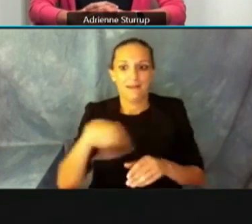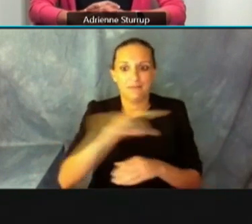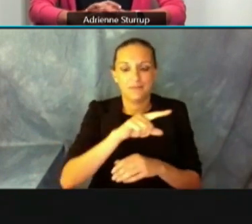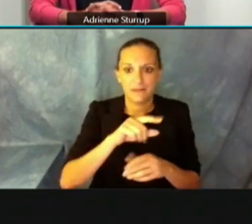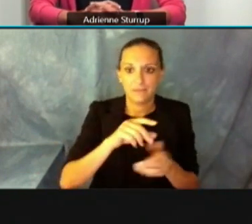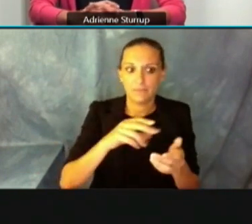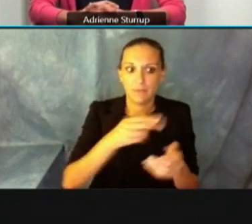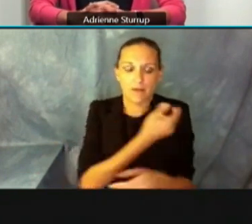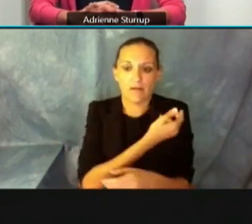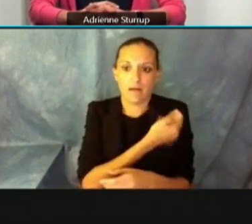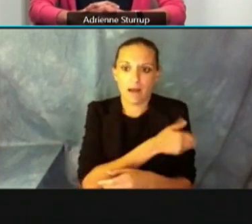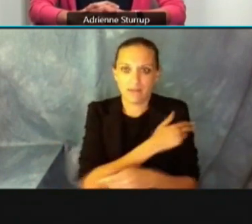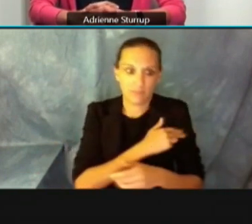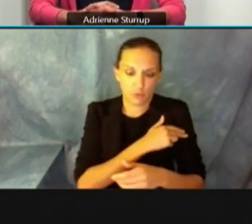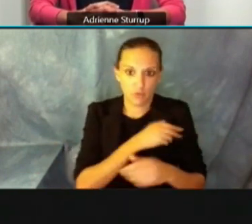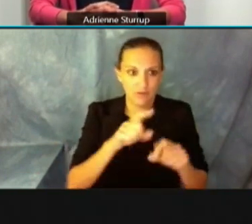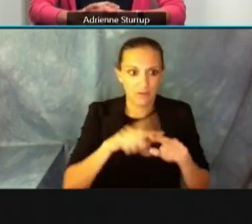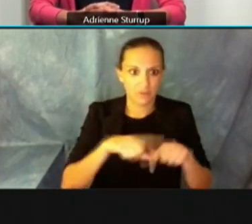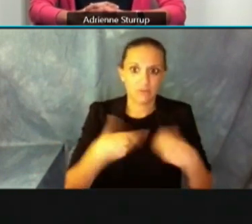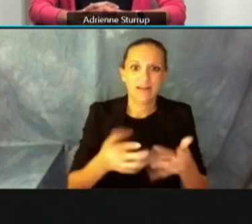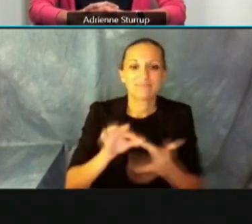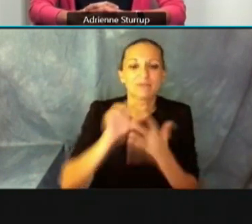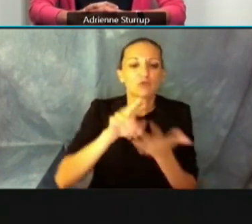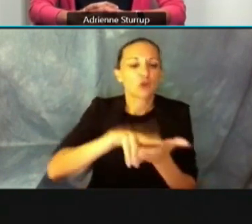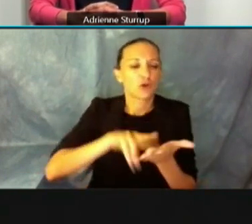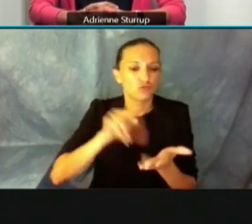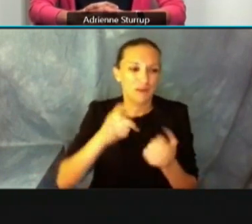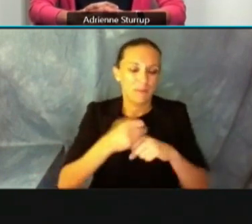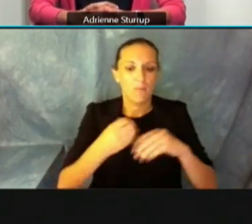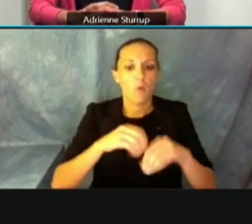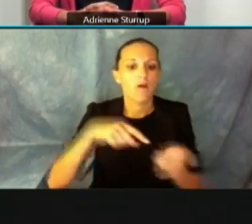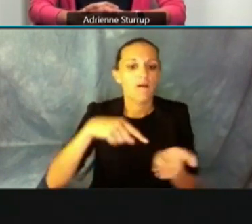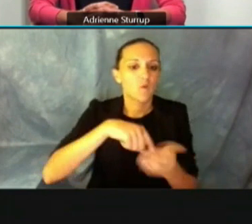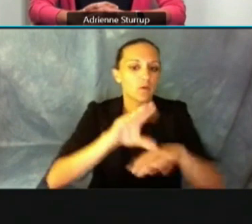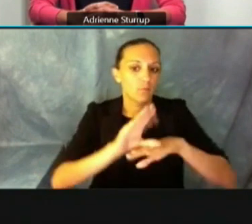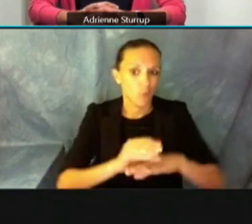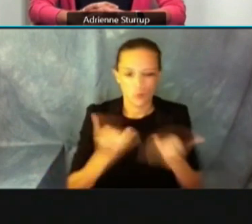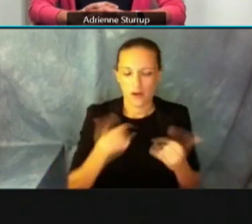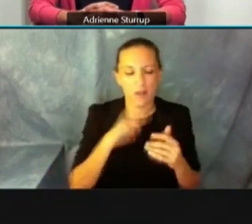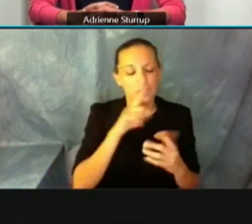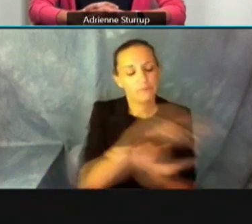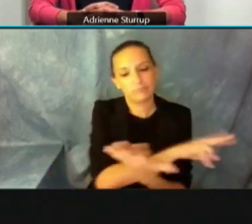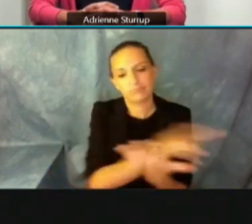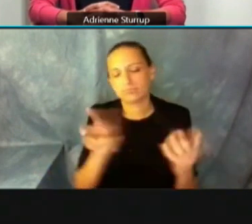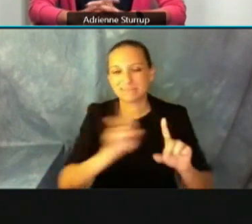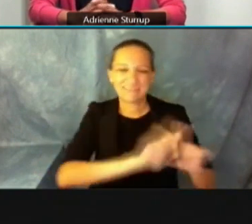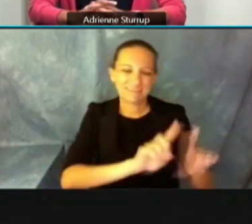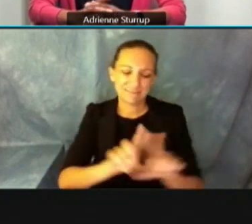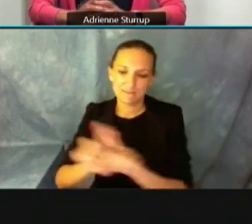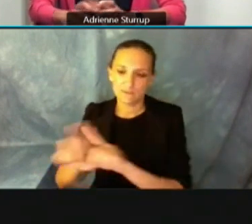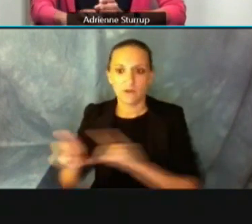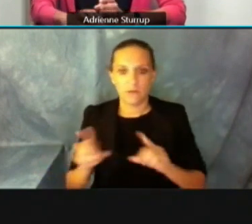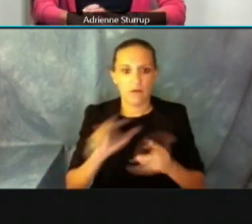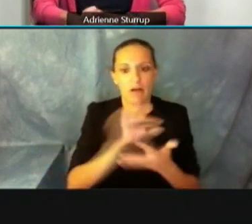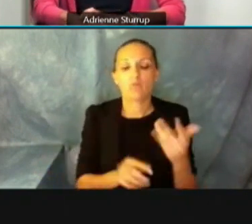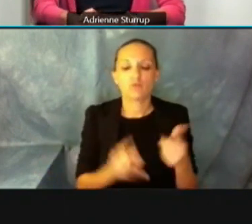contracted rates to make it more affordable for them. So right now we're looking at a variety of options to help support their needs.